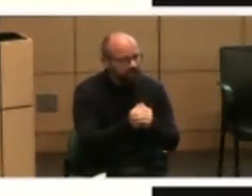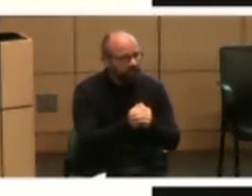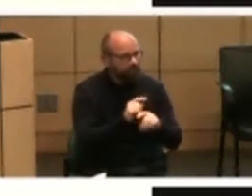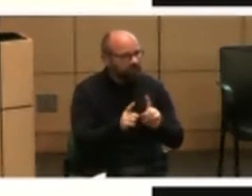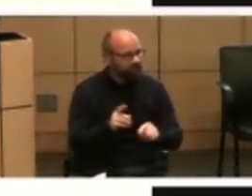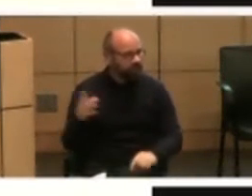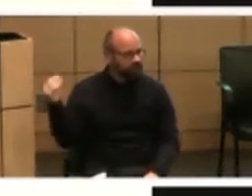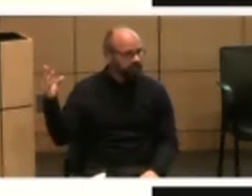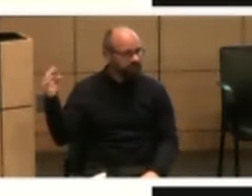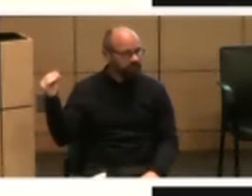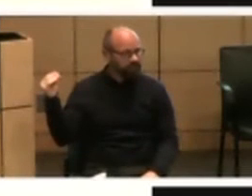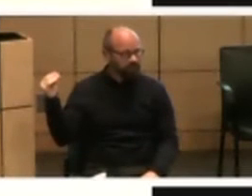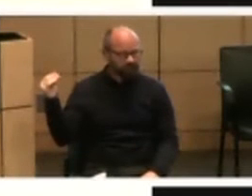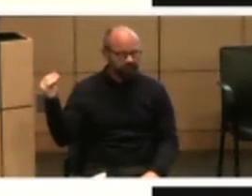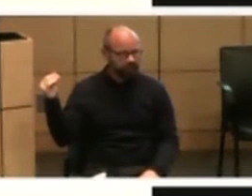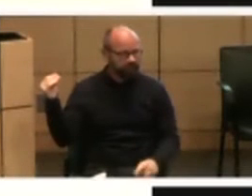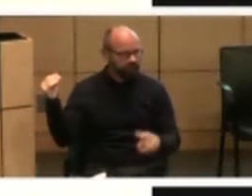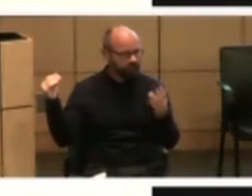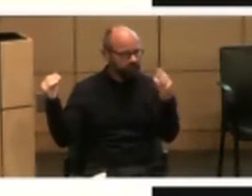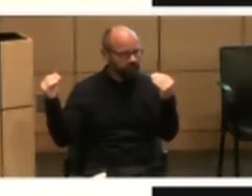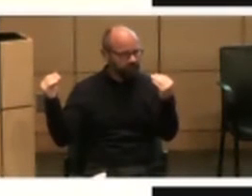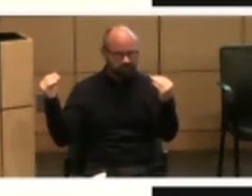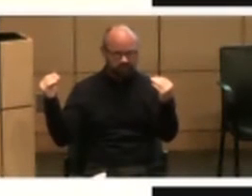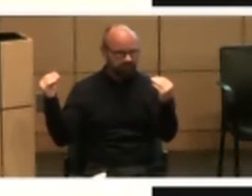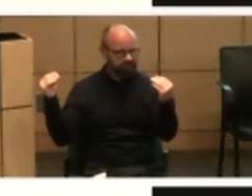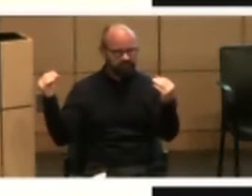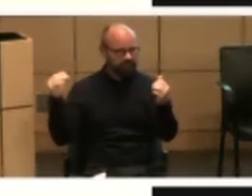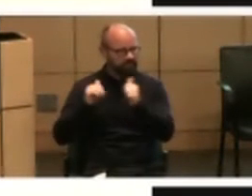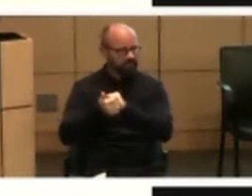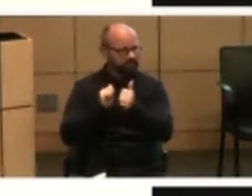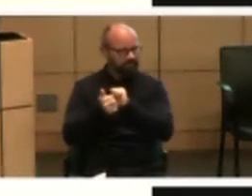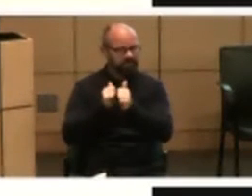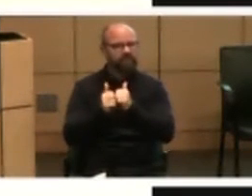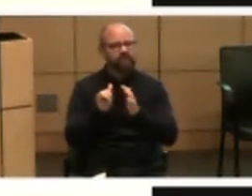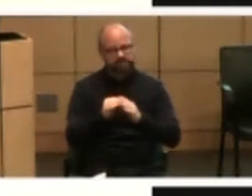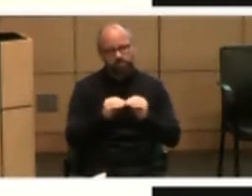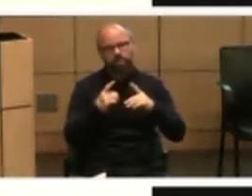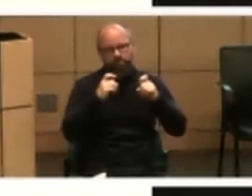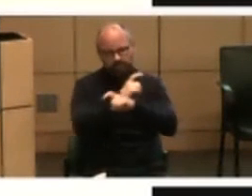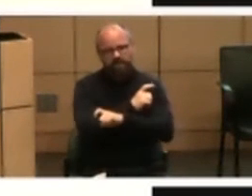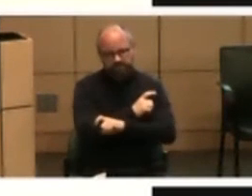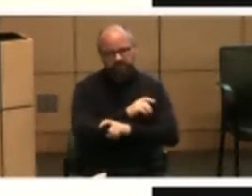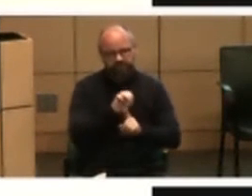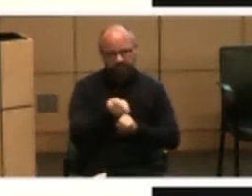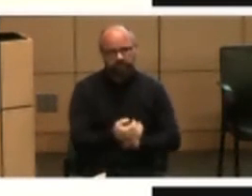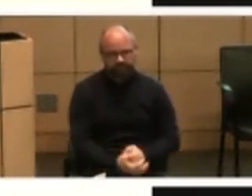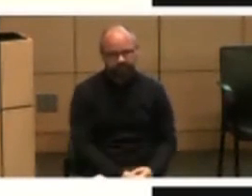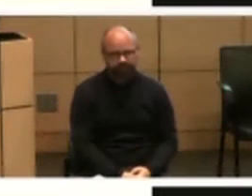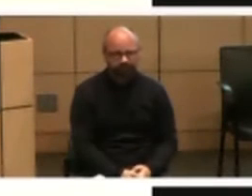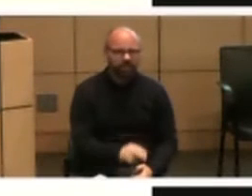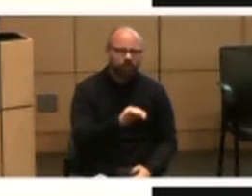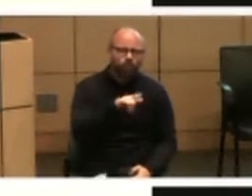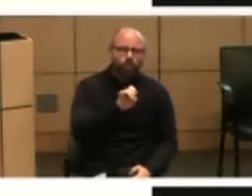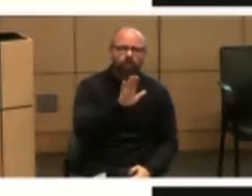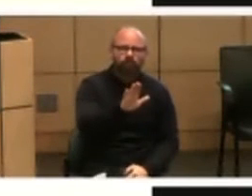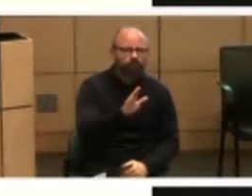going to have a much bigger effect when it's these complex environments. And Nicole's, I think, data are going to show that really clearly.